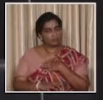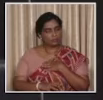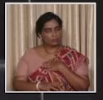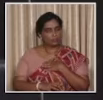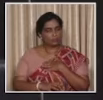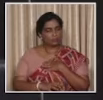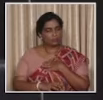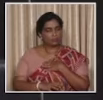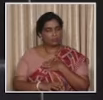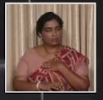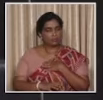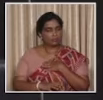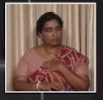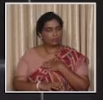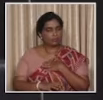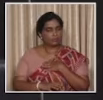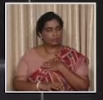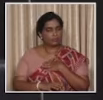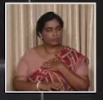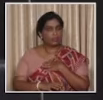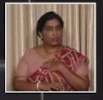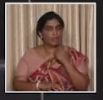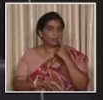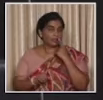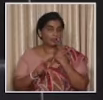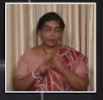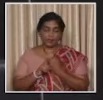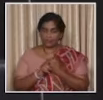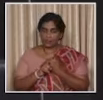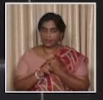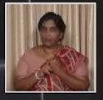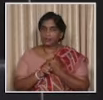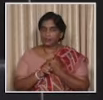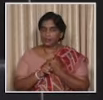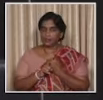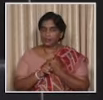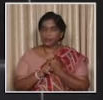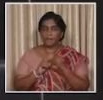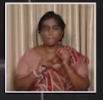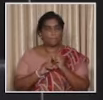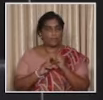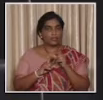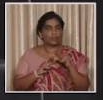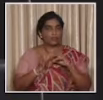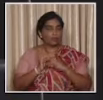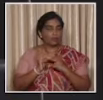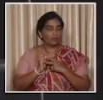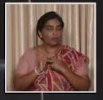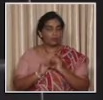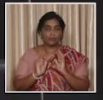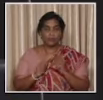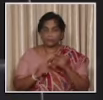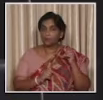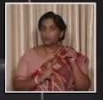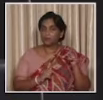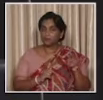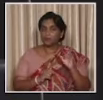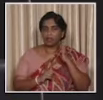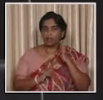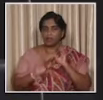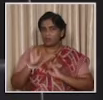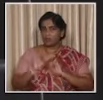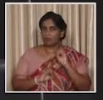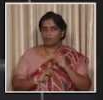Kandy North Pathadumbra project, almost 95% complete. But a very small amount has to be